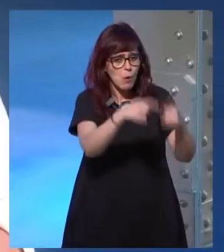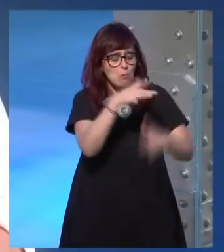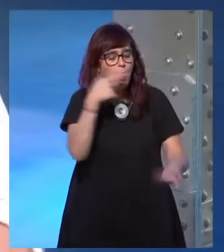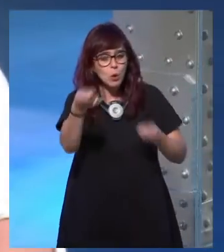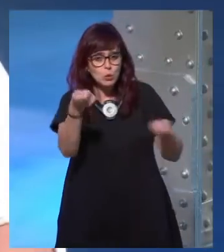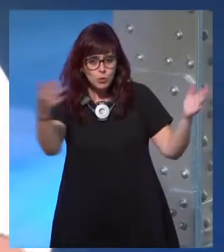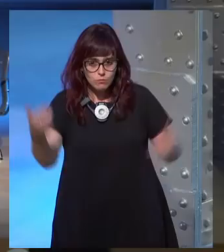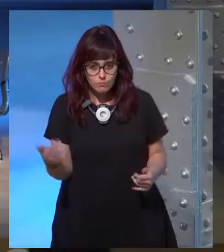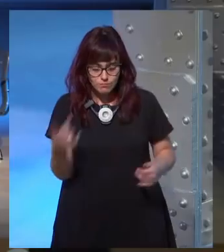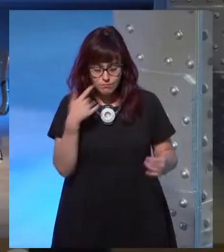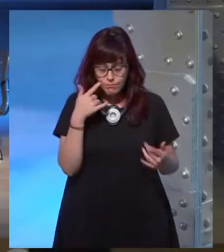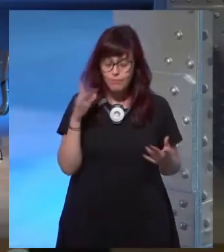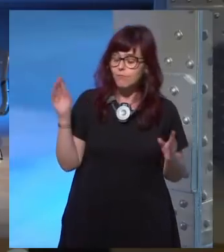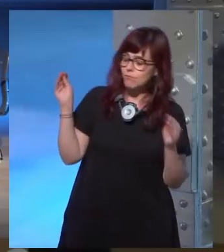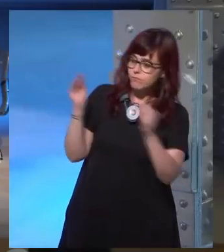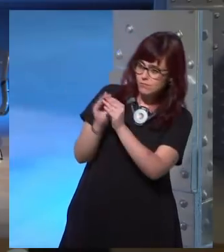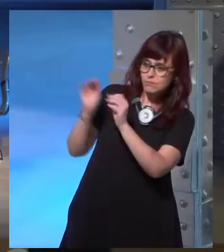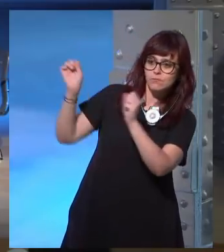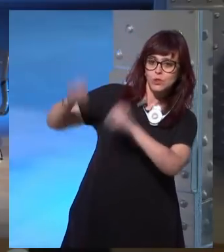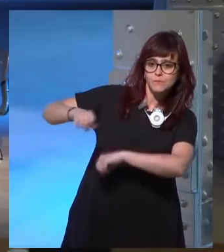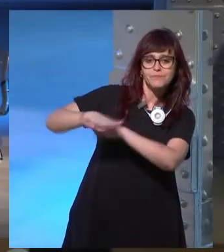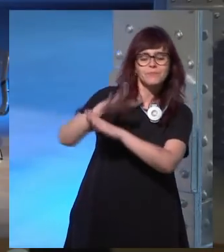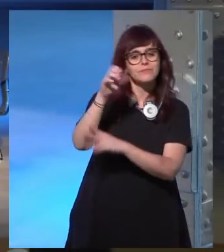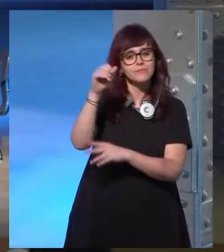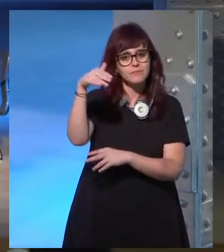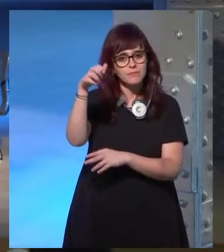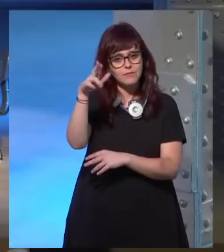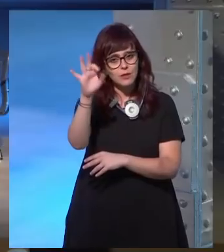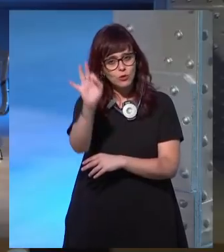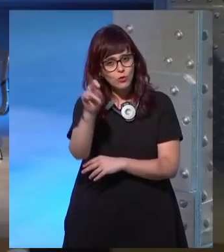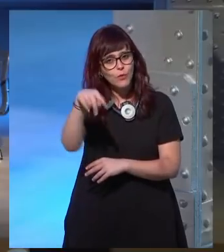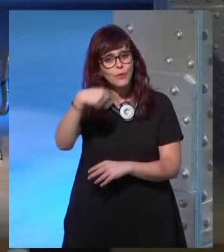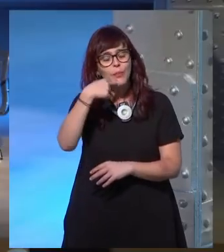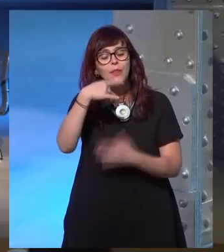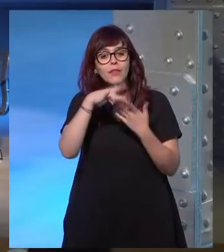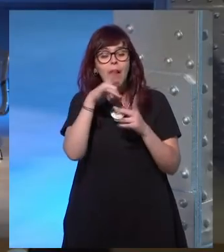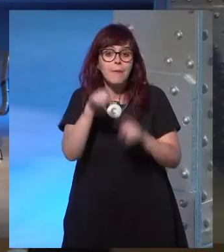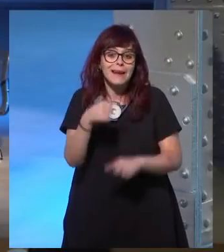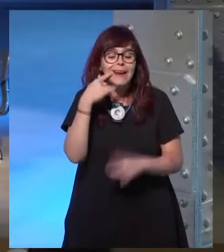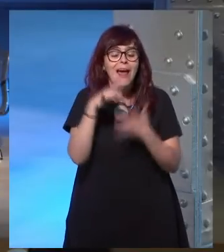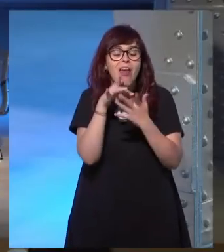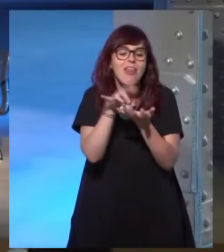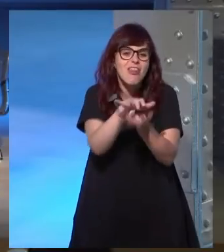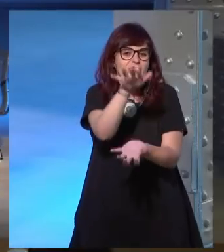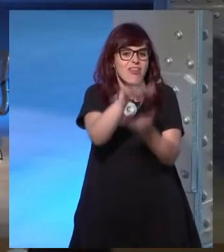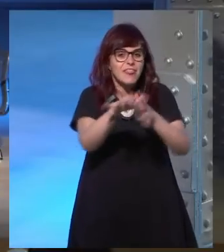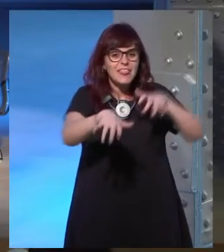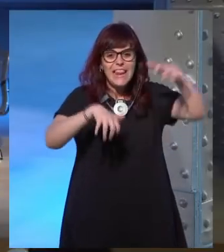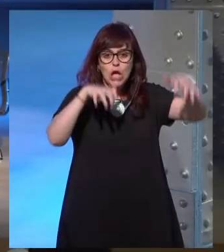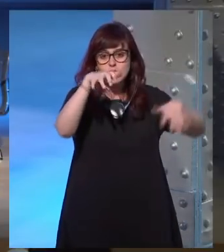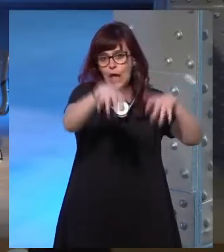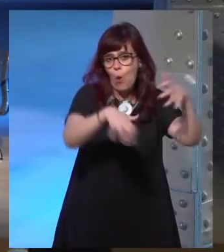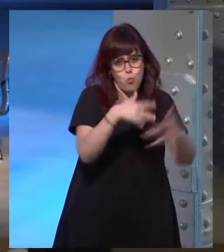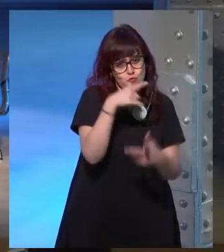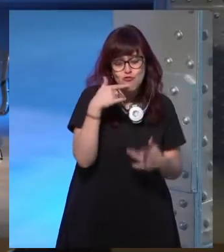Yo estoy muy de acuerdo. I agree fully with something that Kameron said, and that